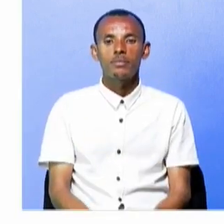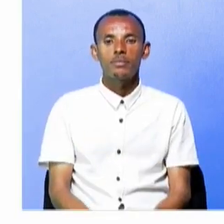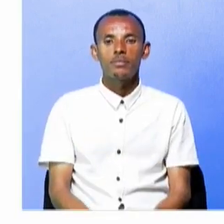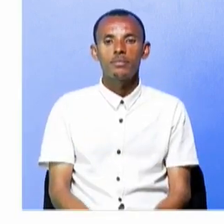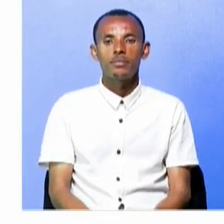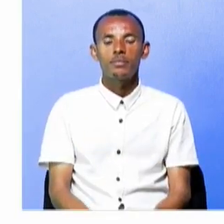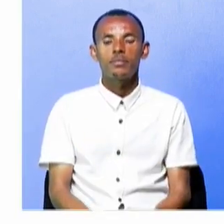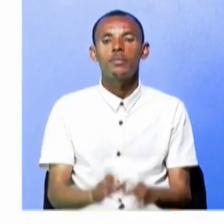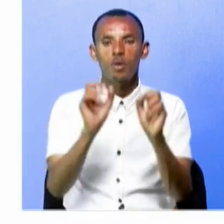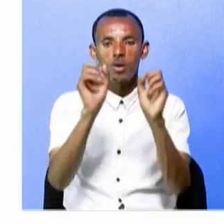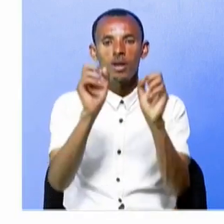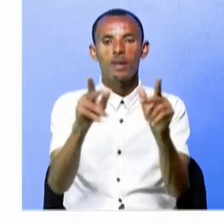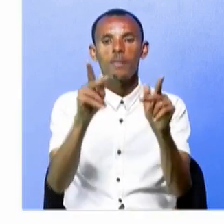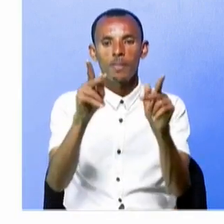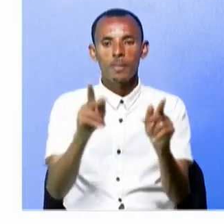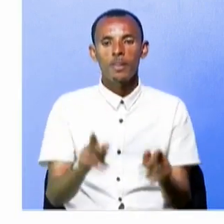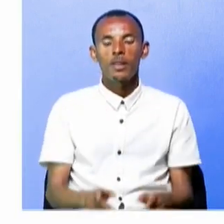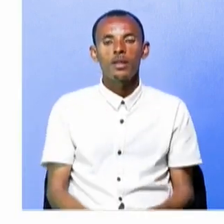Okay.